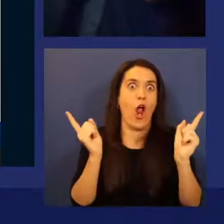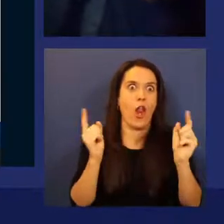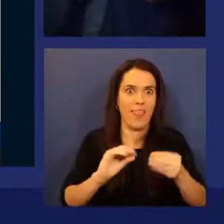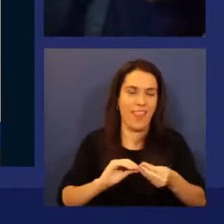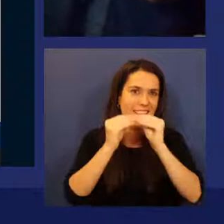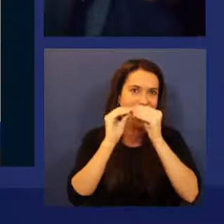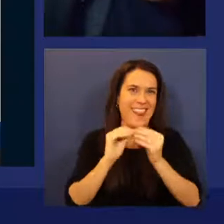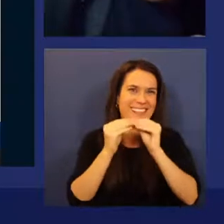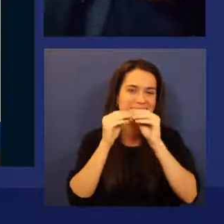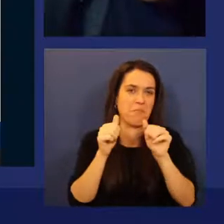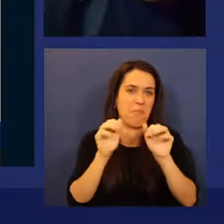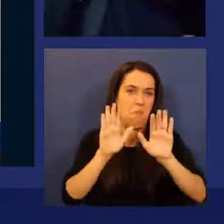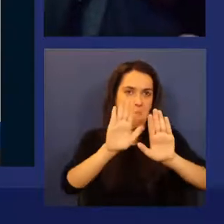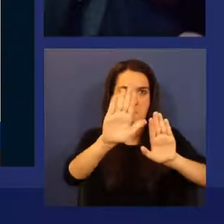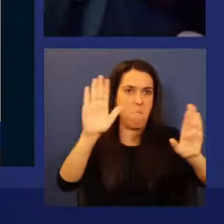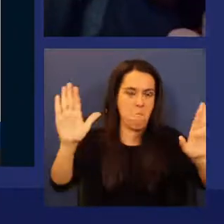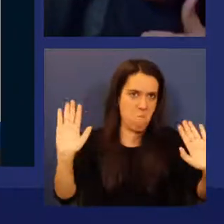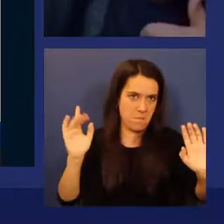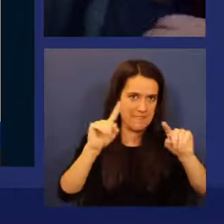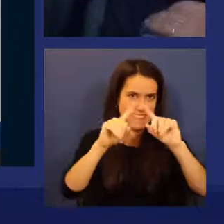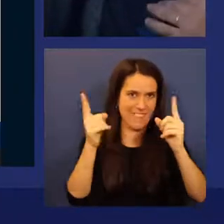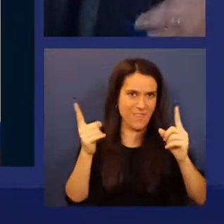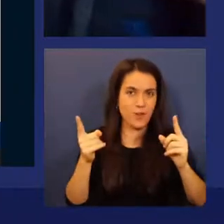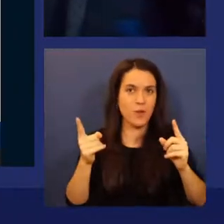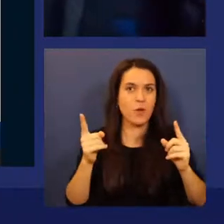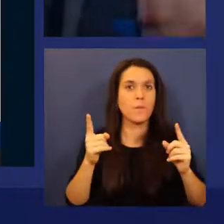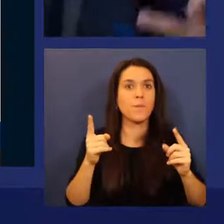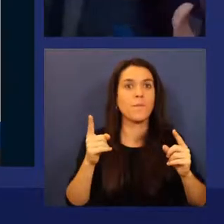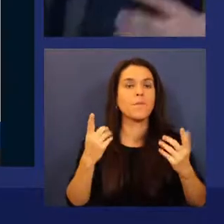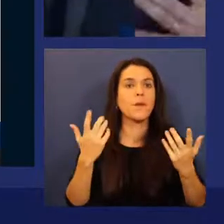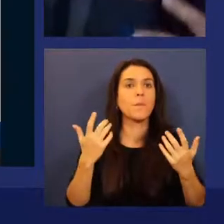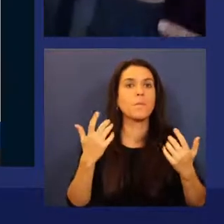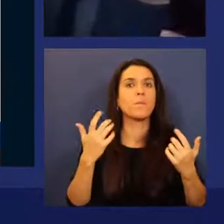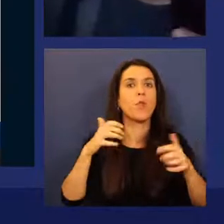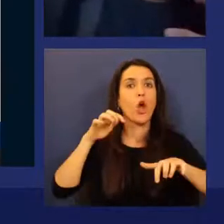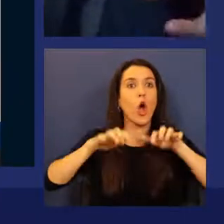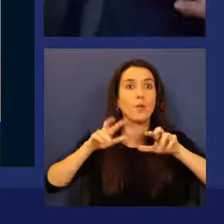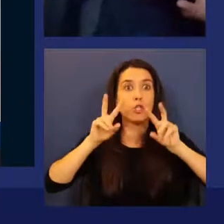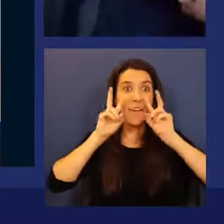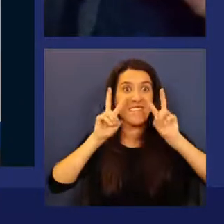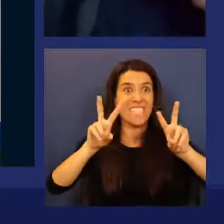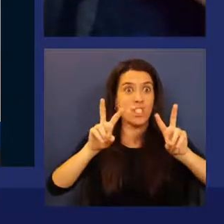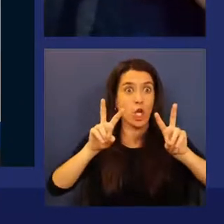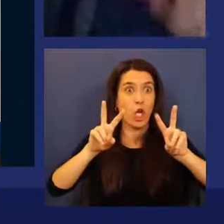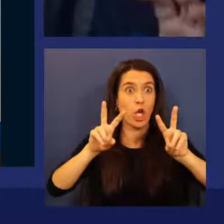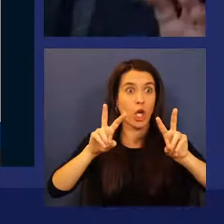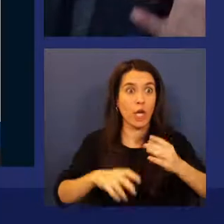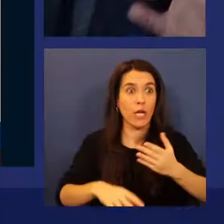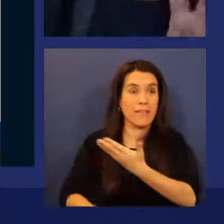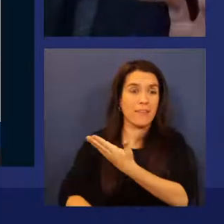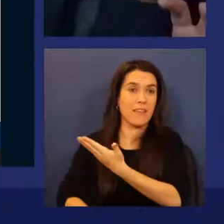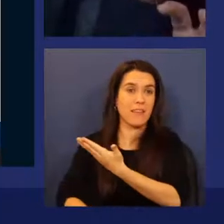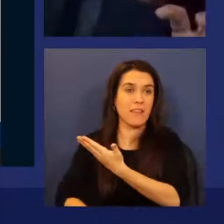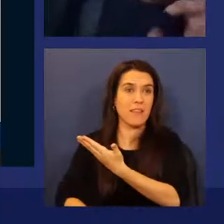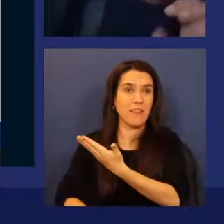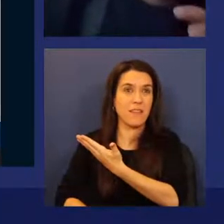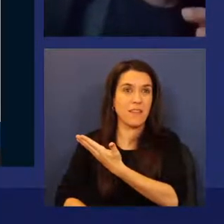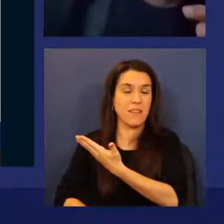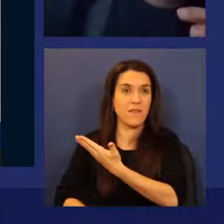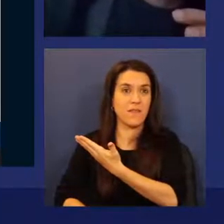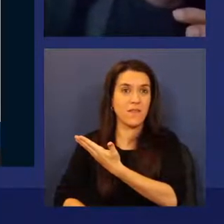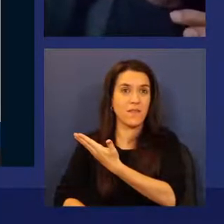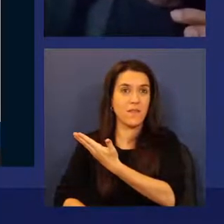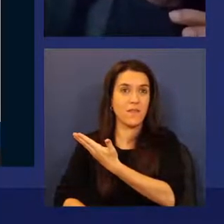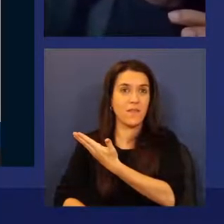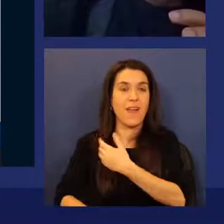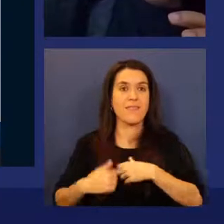in your development environment. But if I go into computer vision right here, it allows me to submit a image